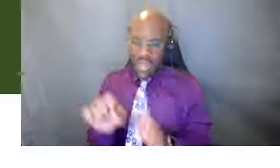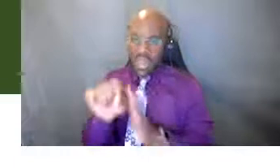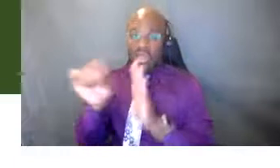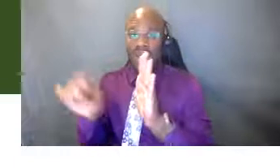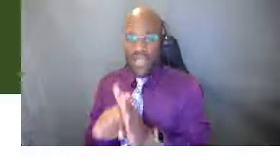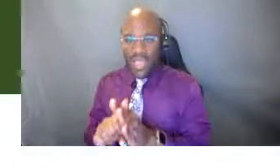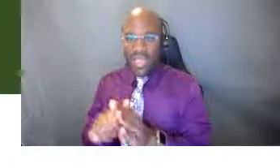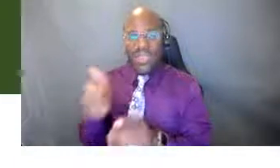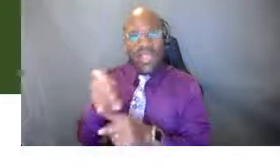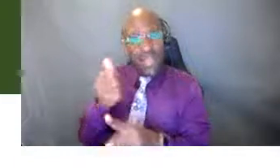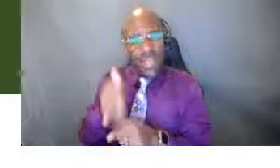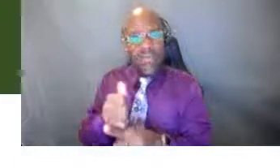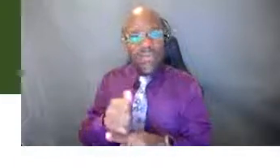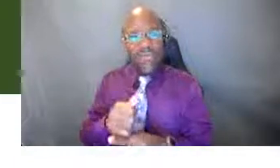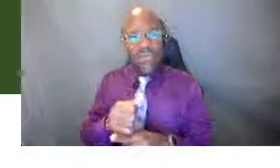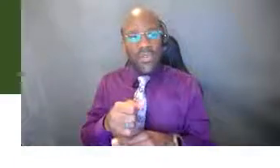there's adequate